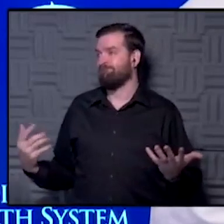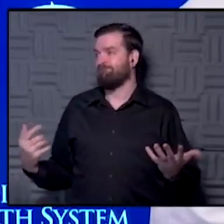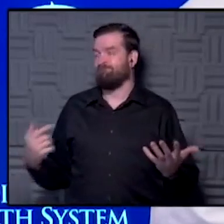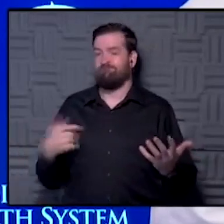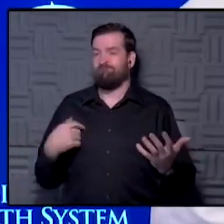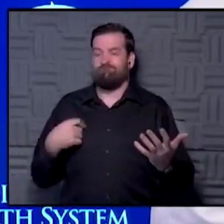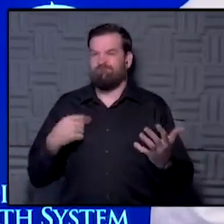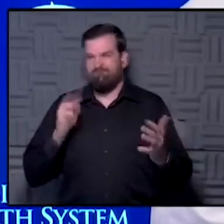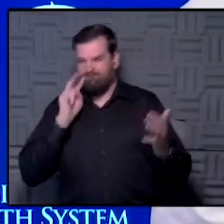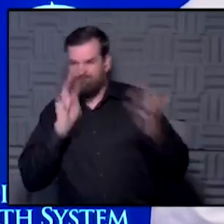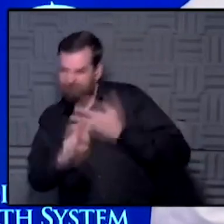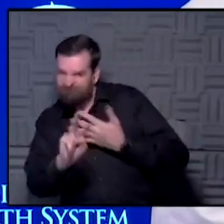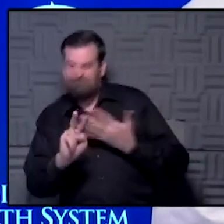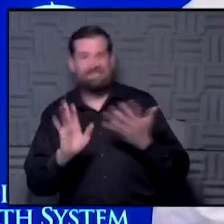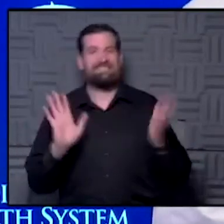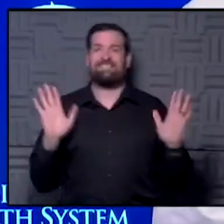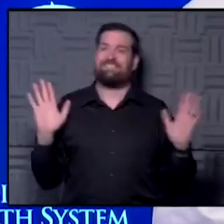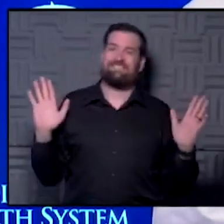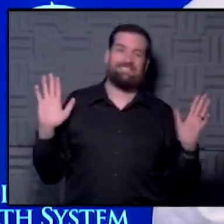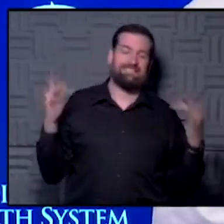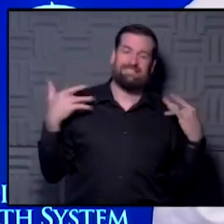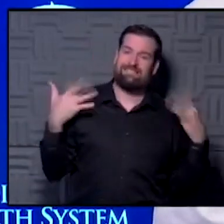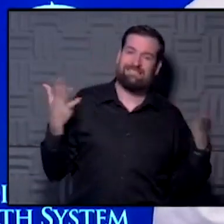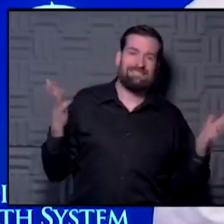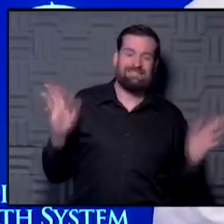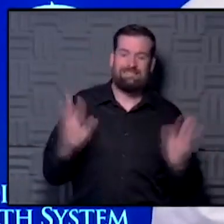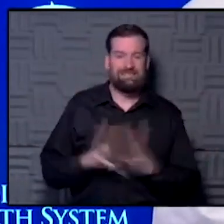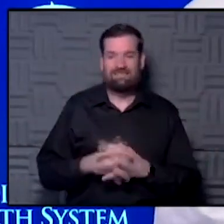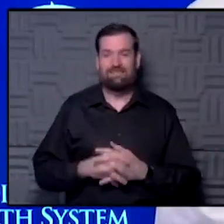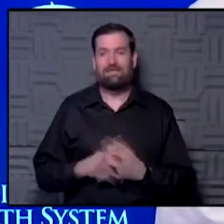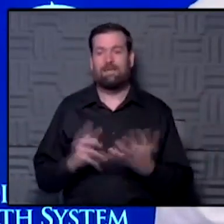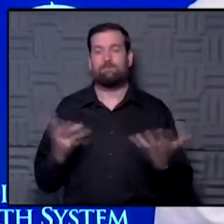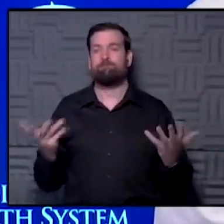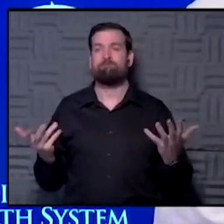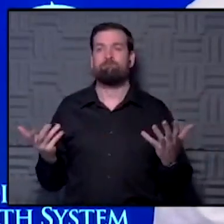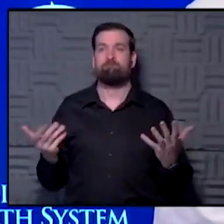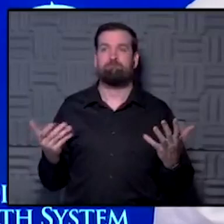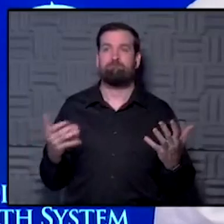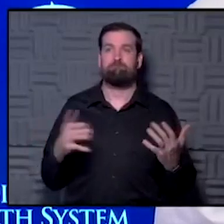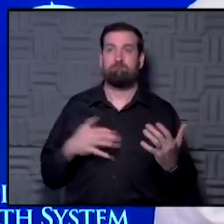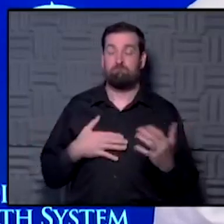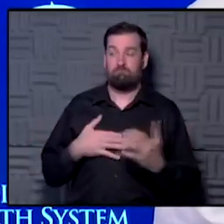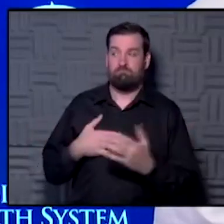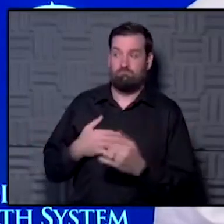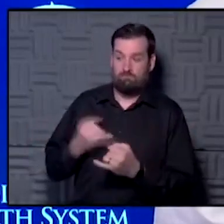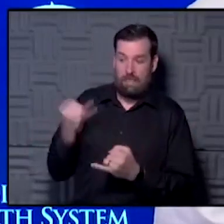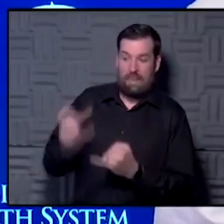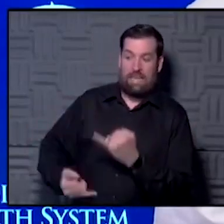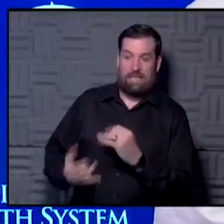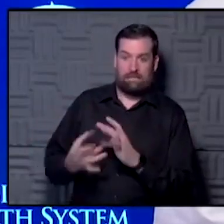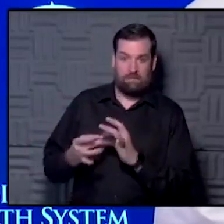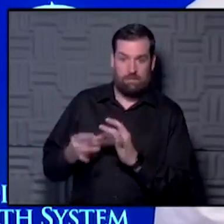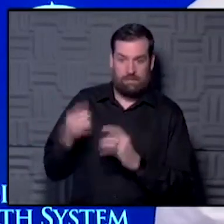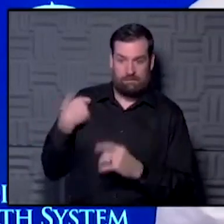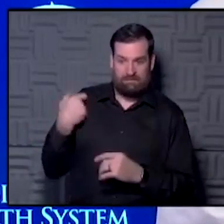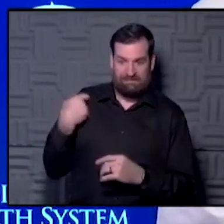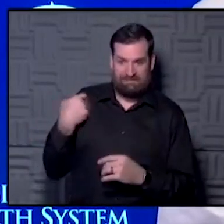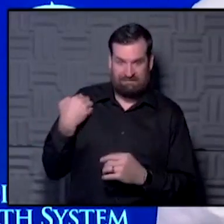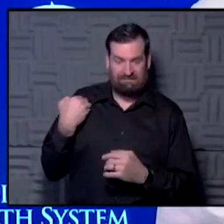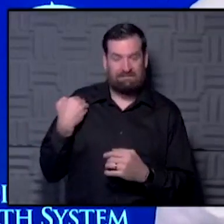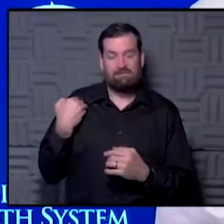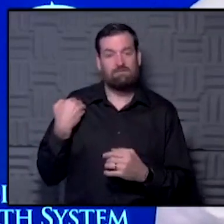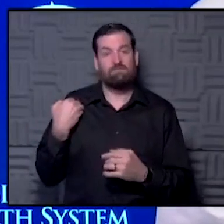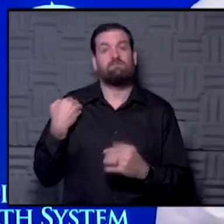of our lane on that one. So we'll probably just say, this is my last comment is still true. It